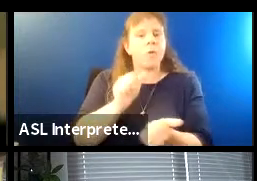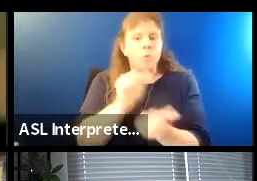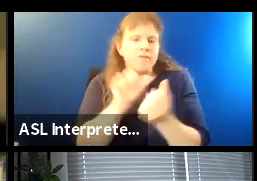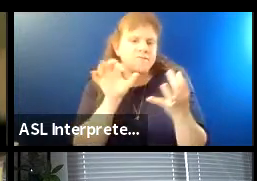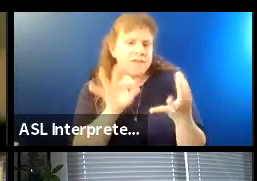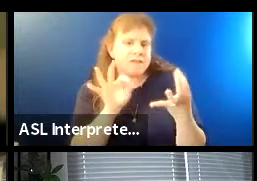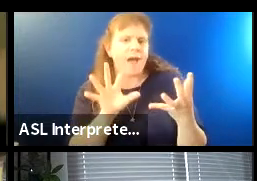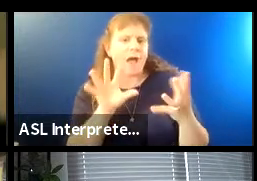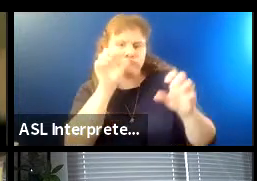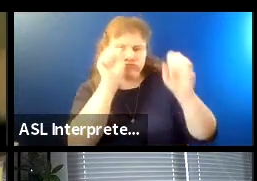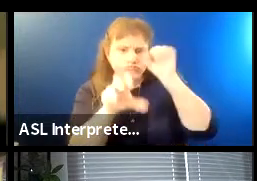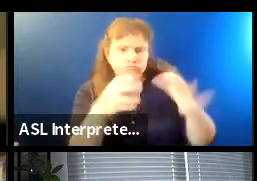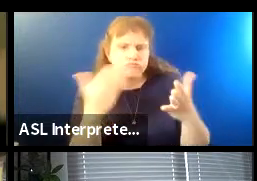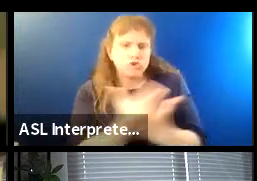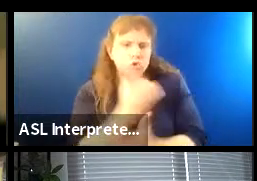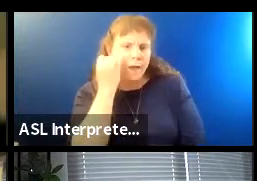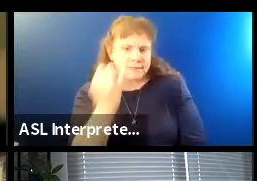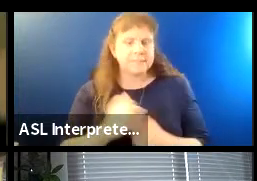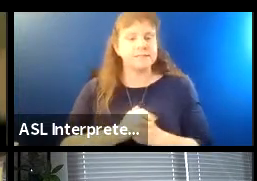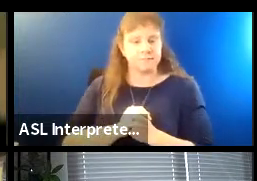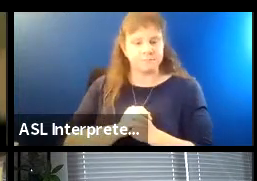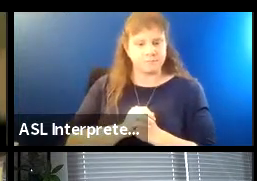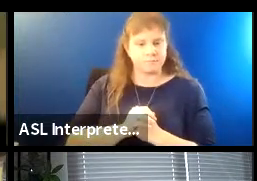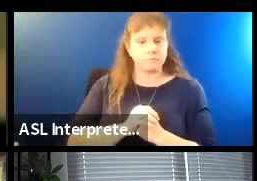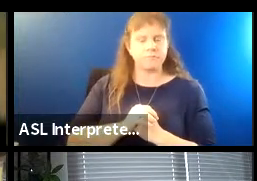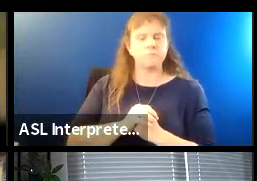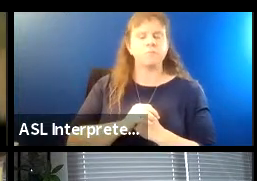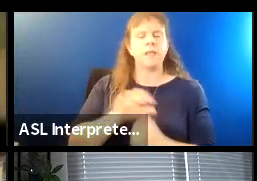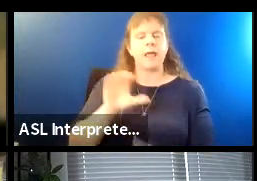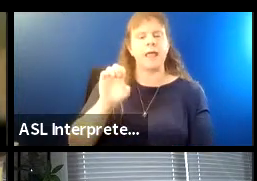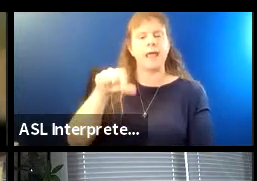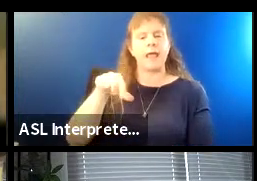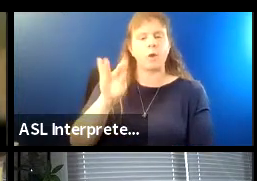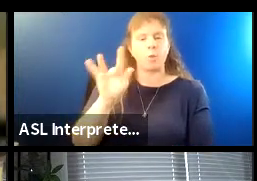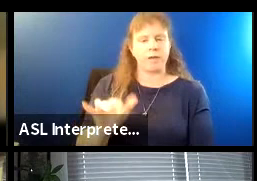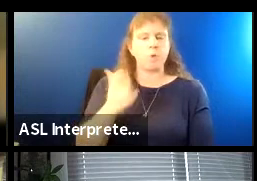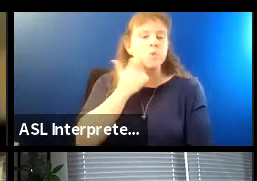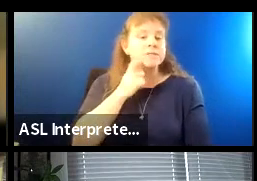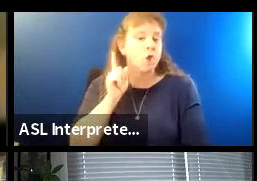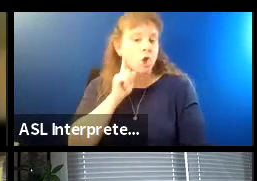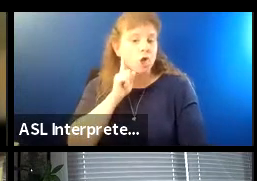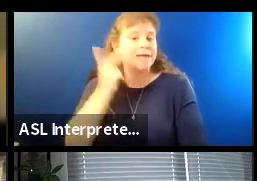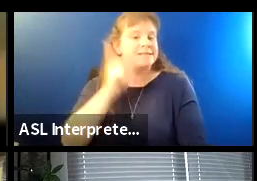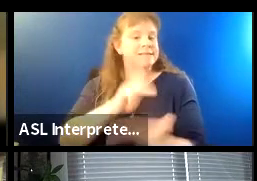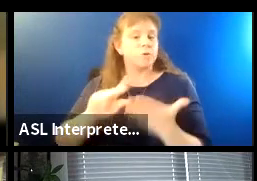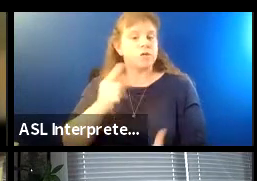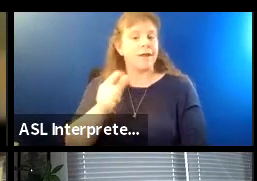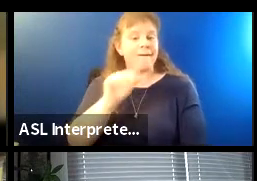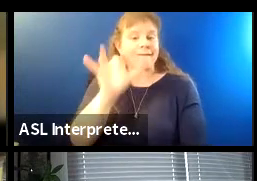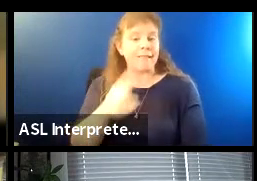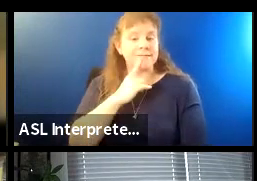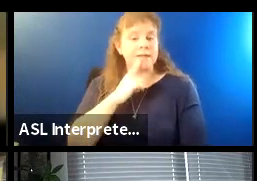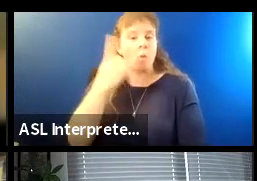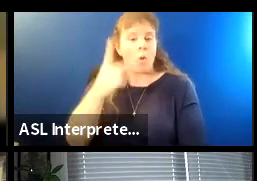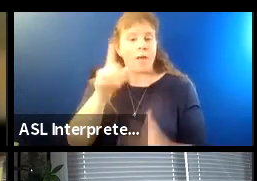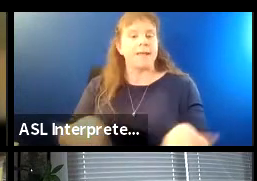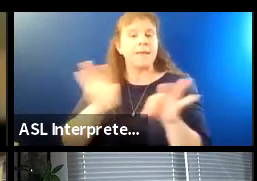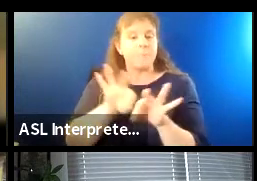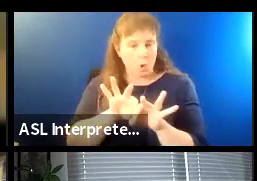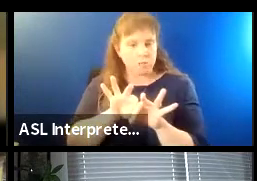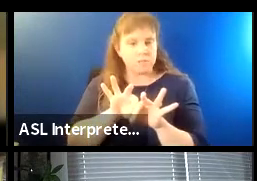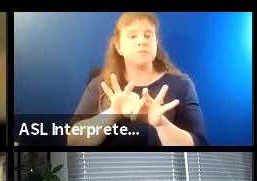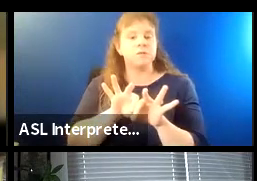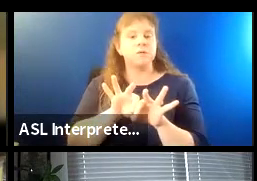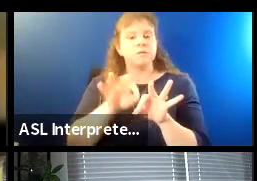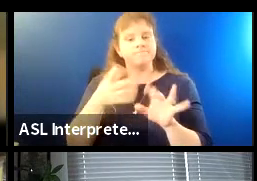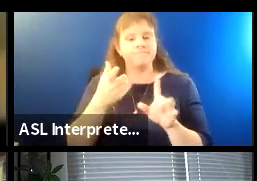helpful. With regard to the issue of equity, I recently heard Secretary Galley say that one of the important impacts of the pandemic was the unmasking of